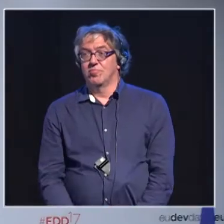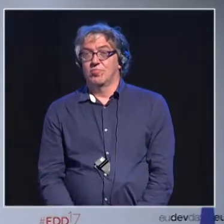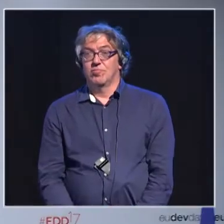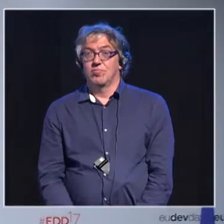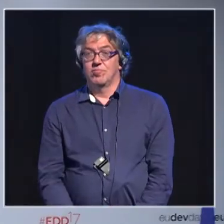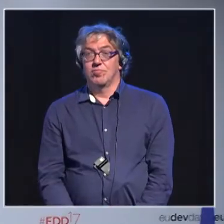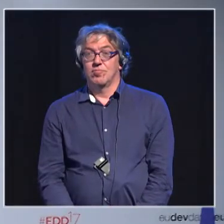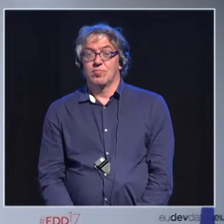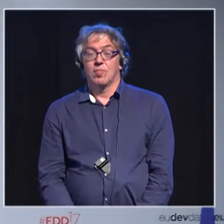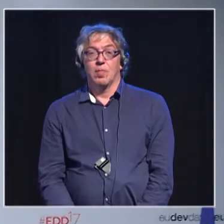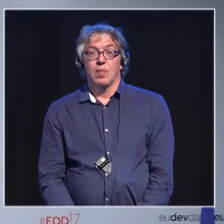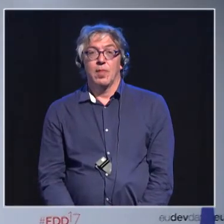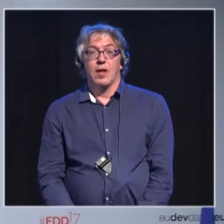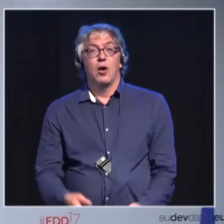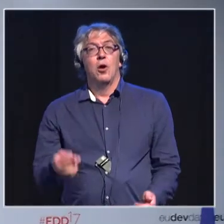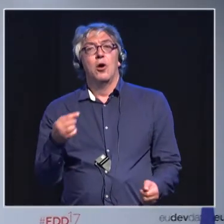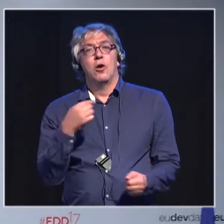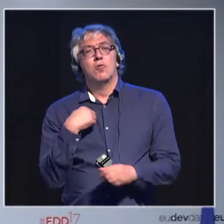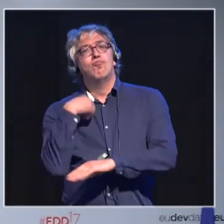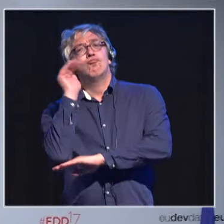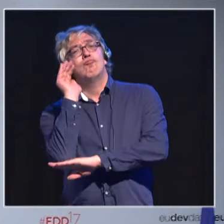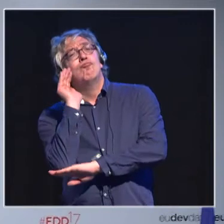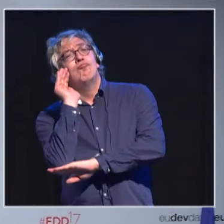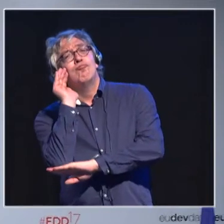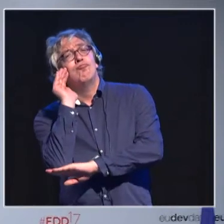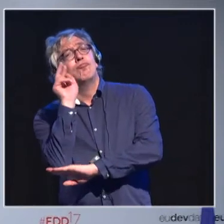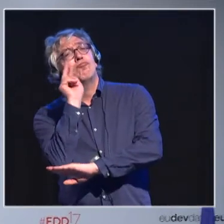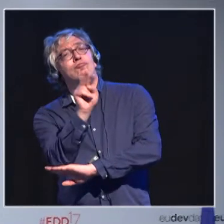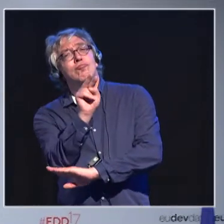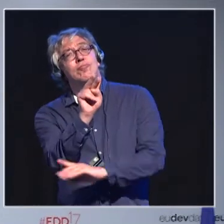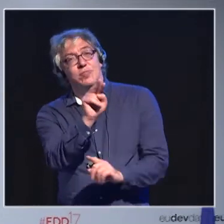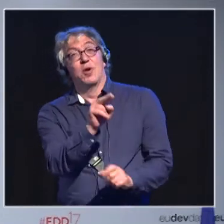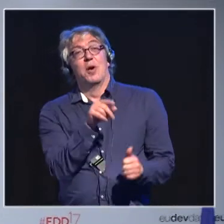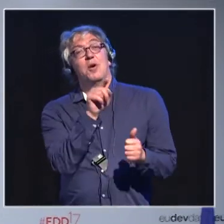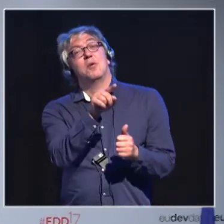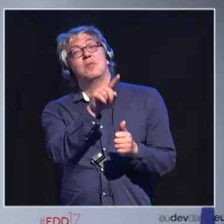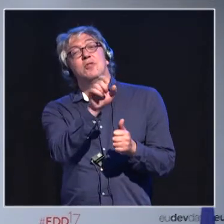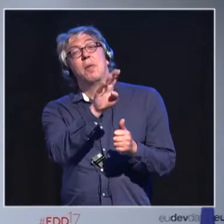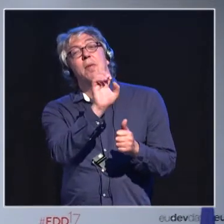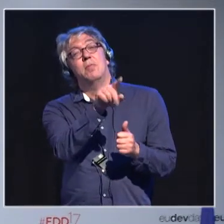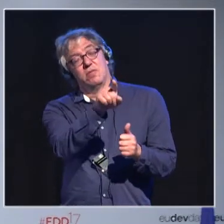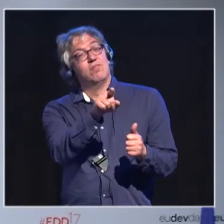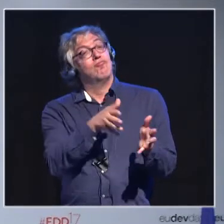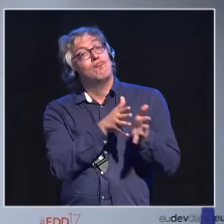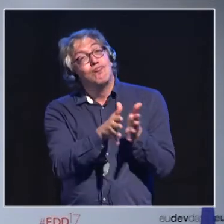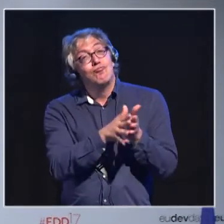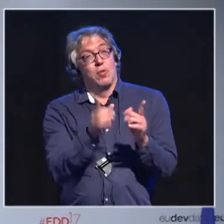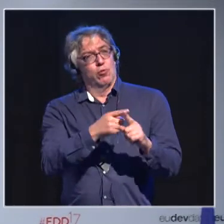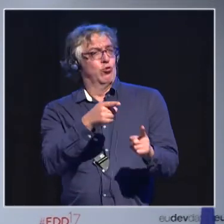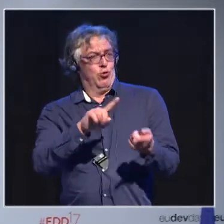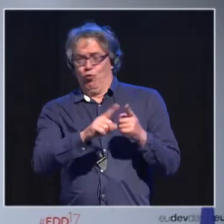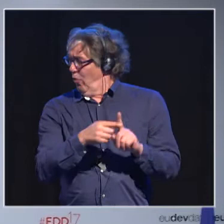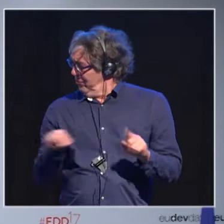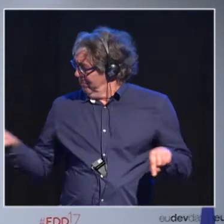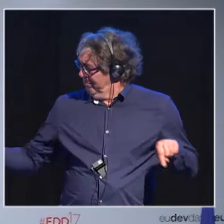Again, I was hearing, listening very carefully to what Mr. Sabah was saying, and also to his friend here. And we're